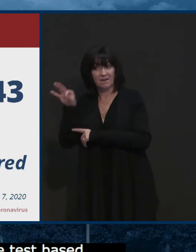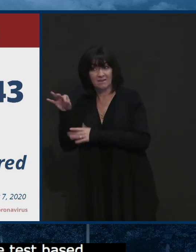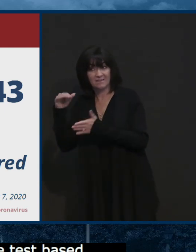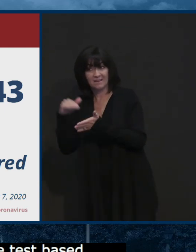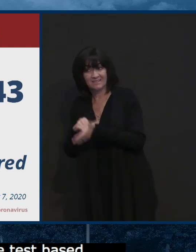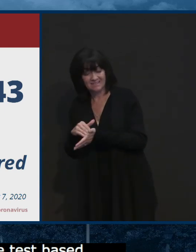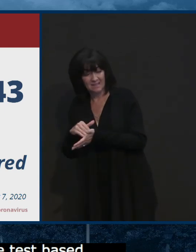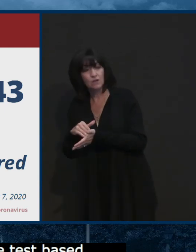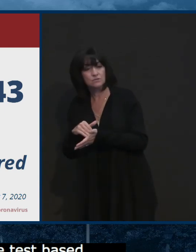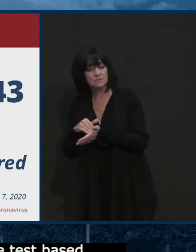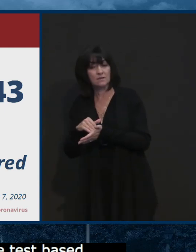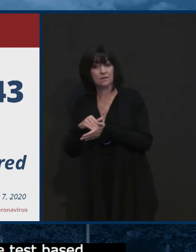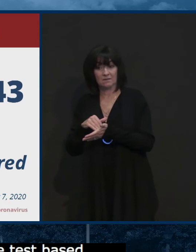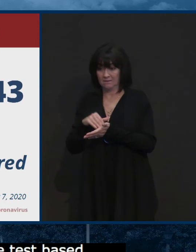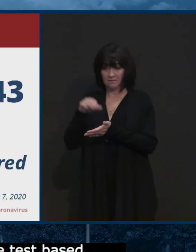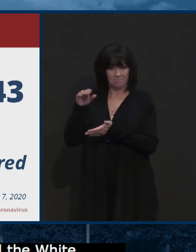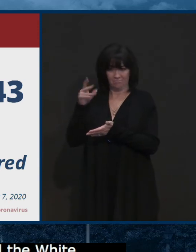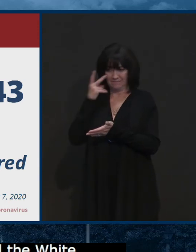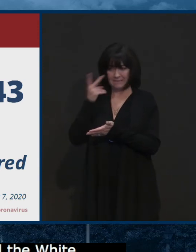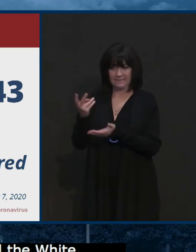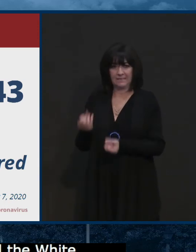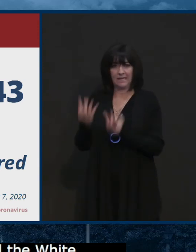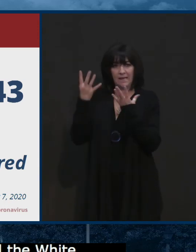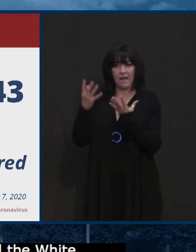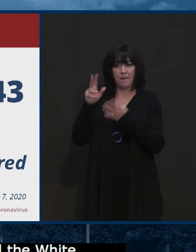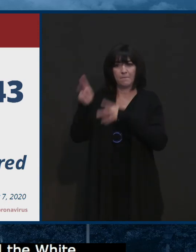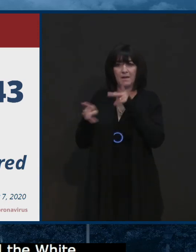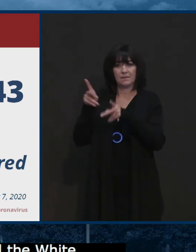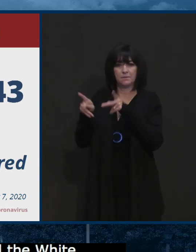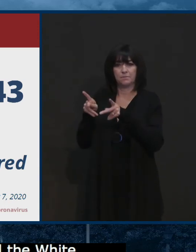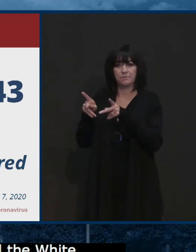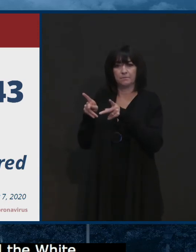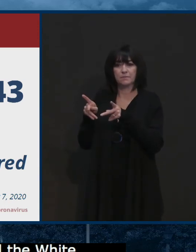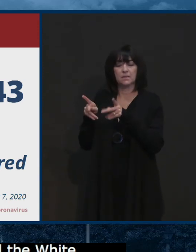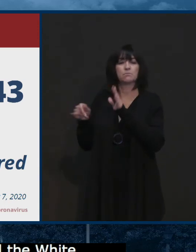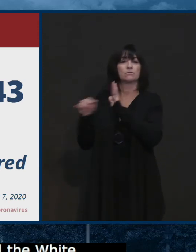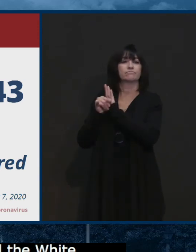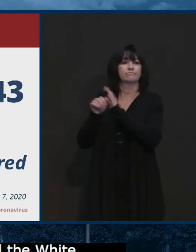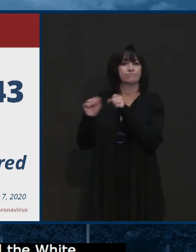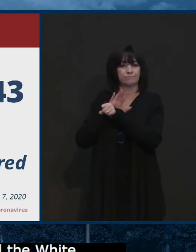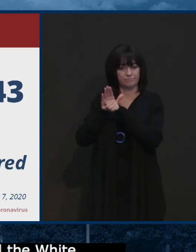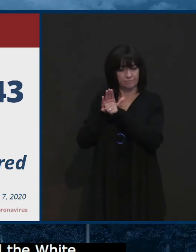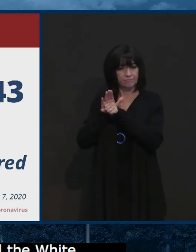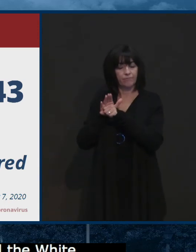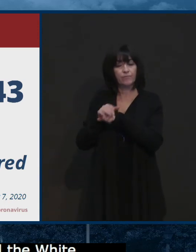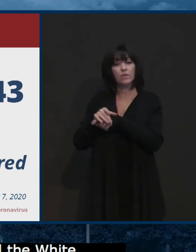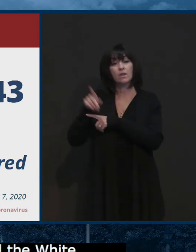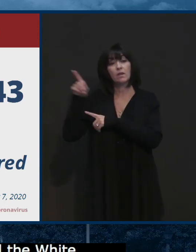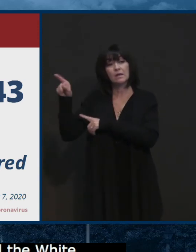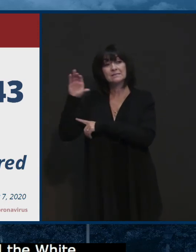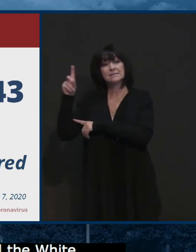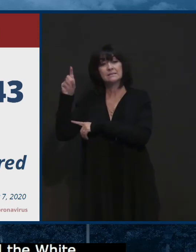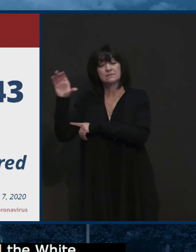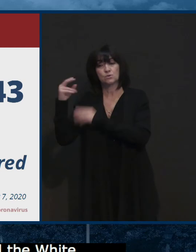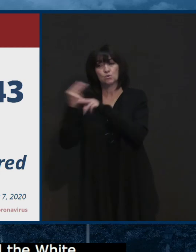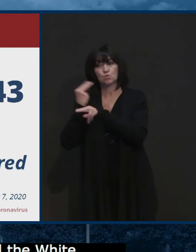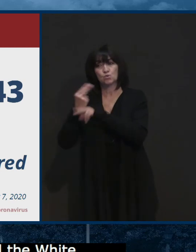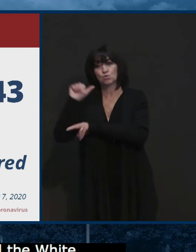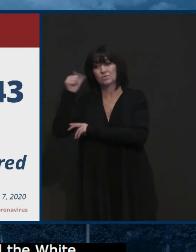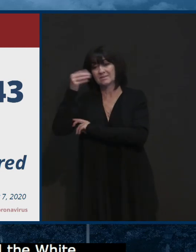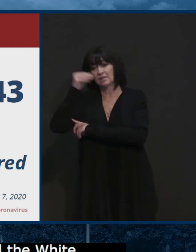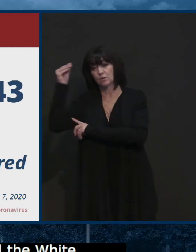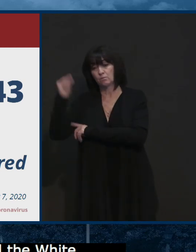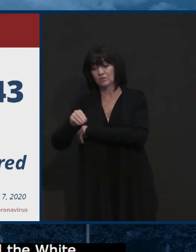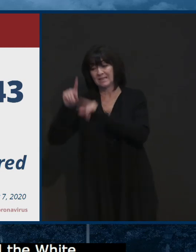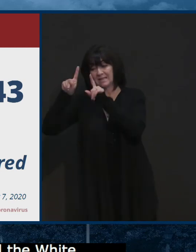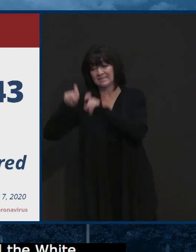Task Force and Hopkins and others use 10% as the metric for test-based